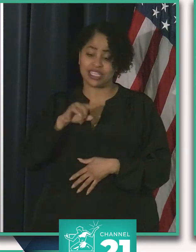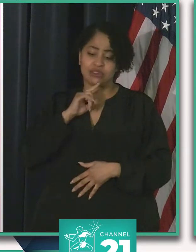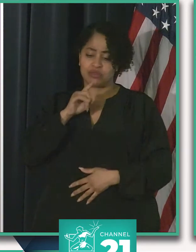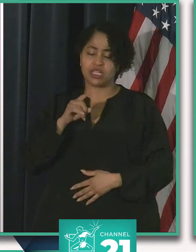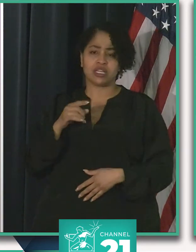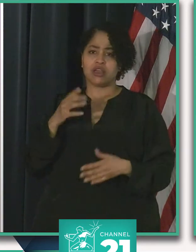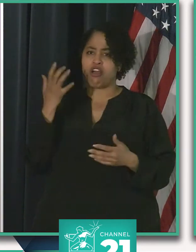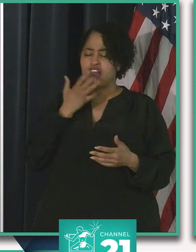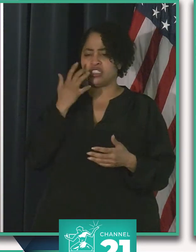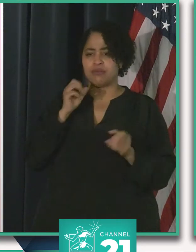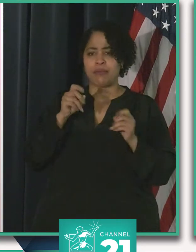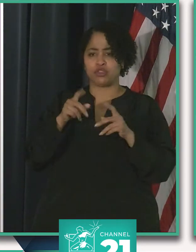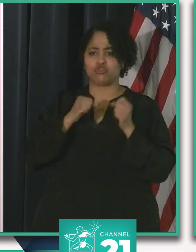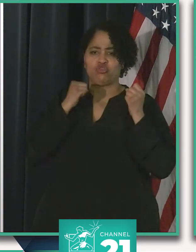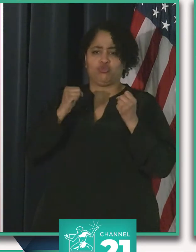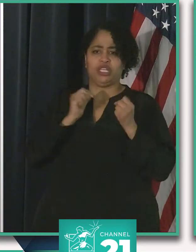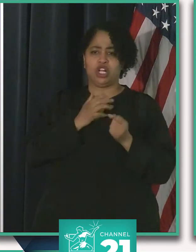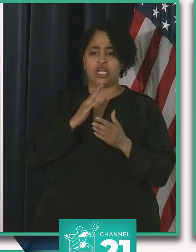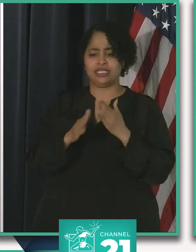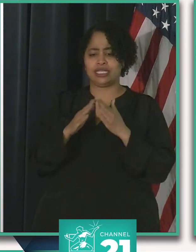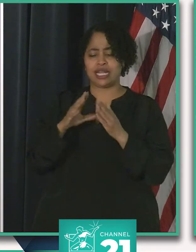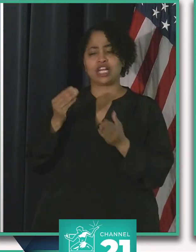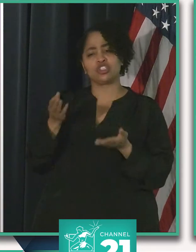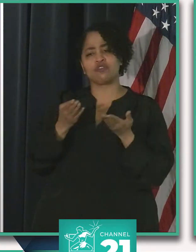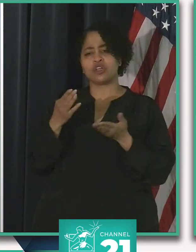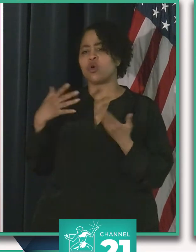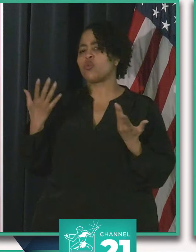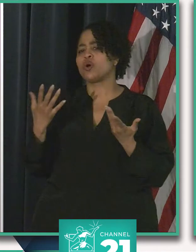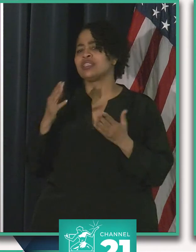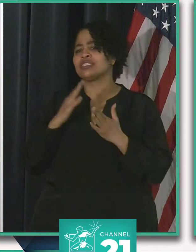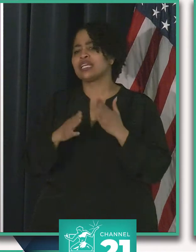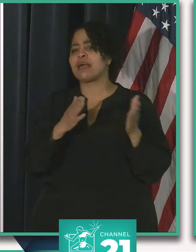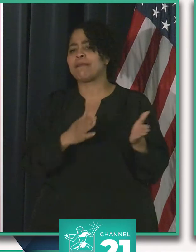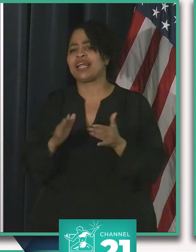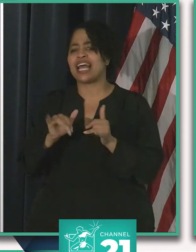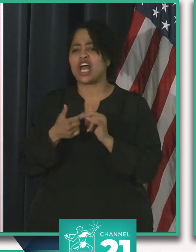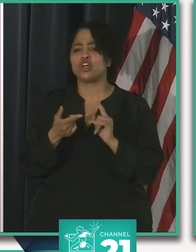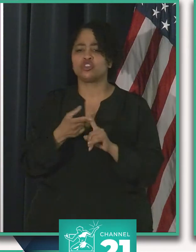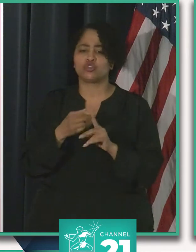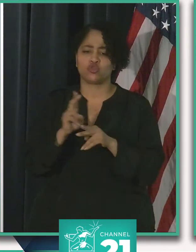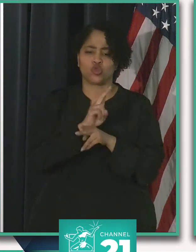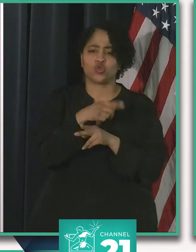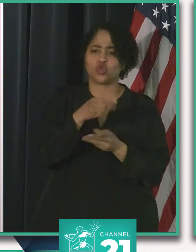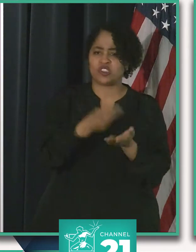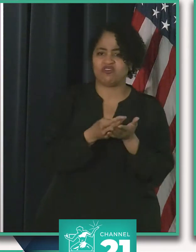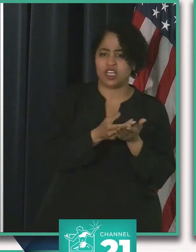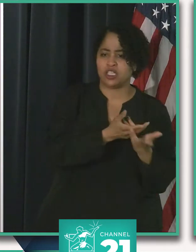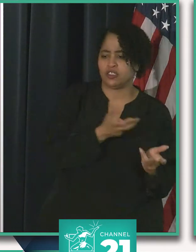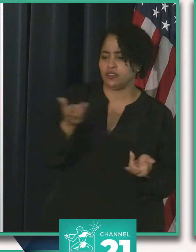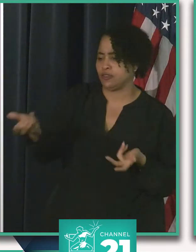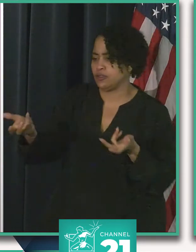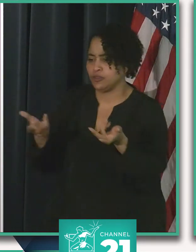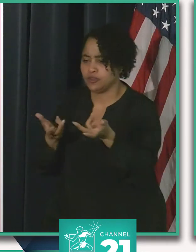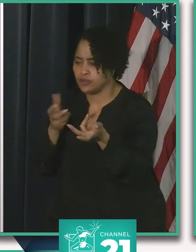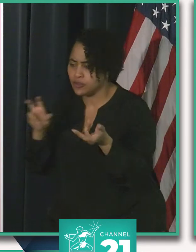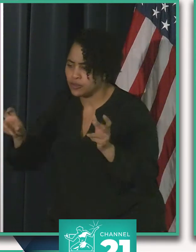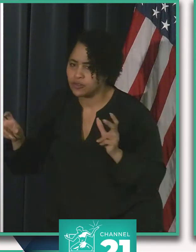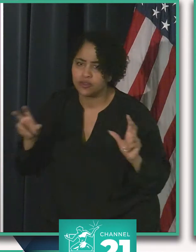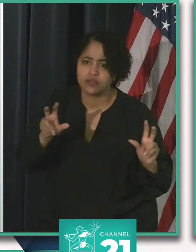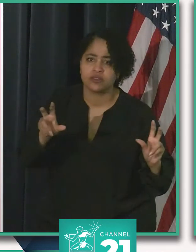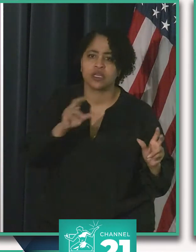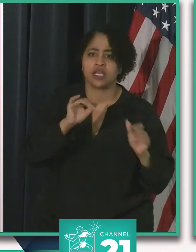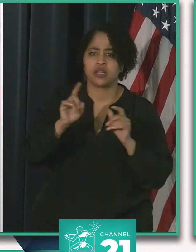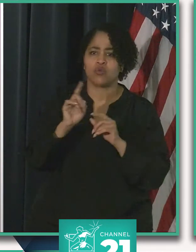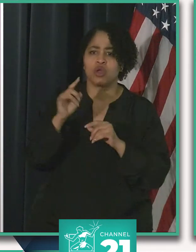extraordinary opportunity to strengthen our city and our services. What's the city's plan on how to allocate those funds, and how will residents